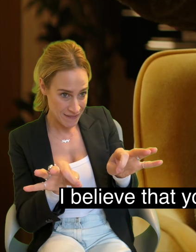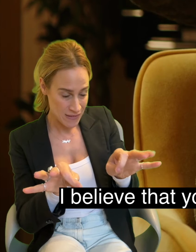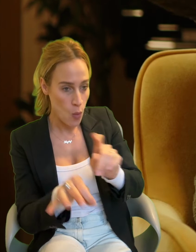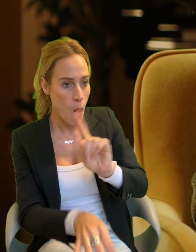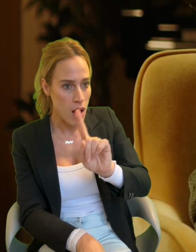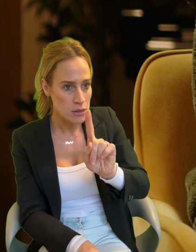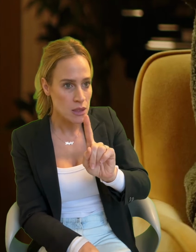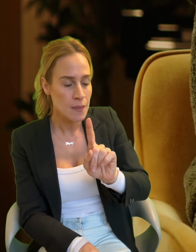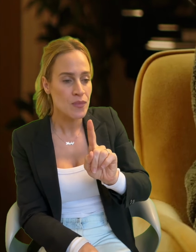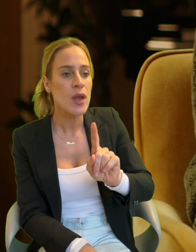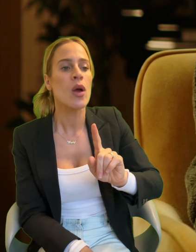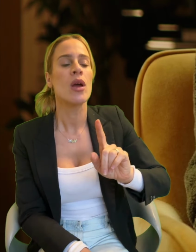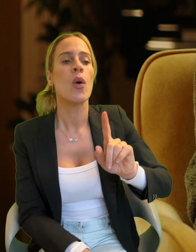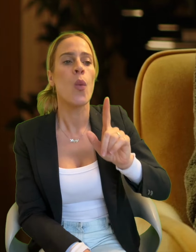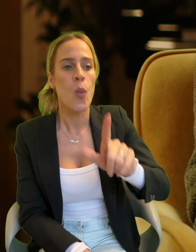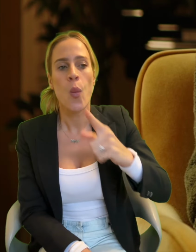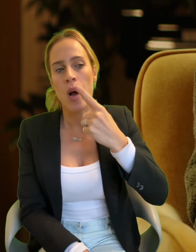else.